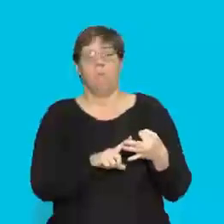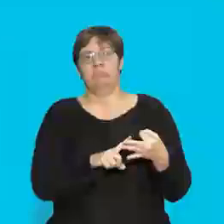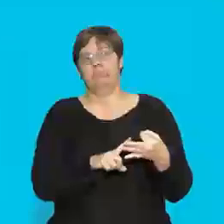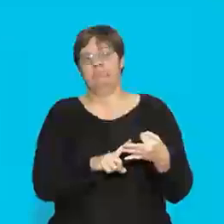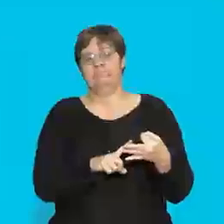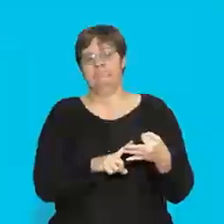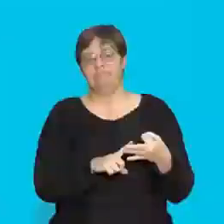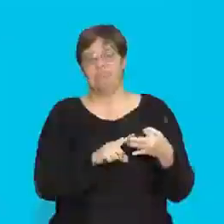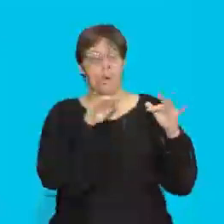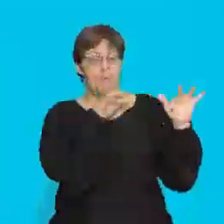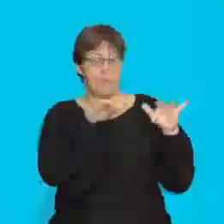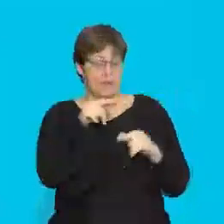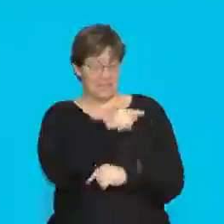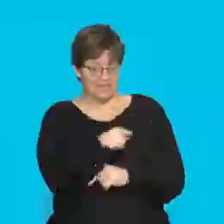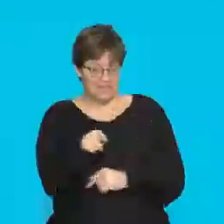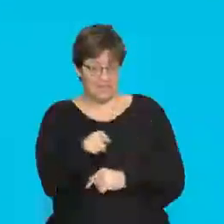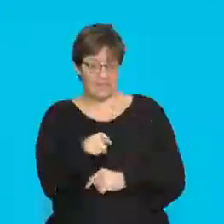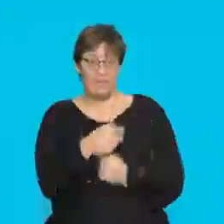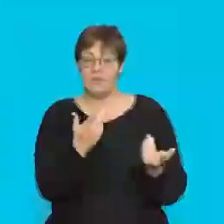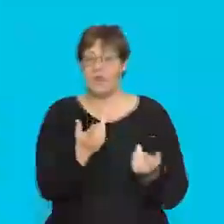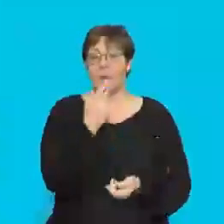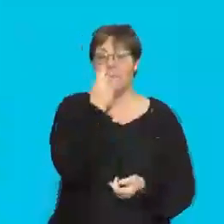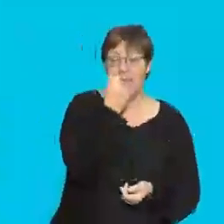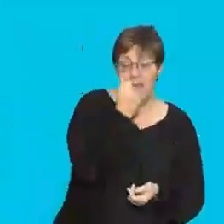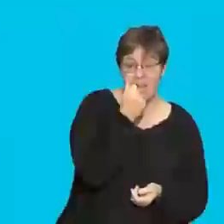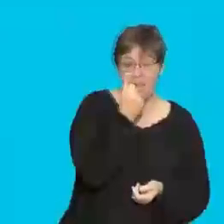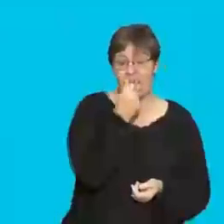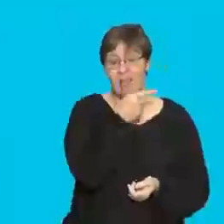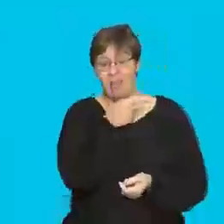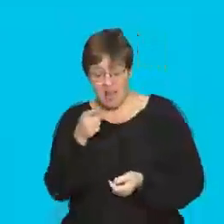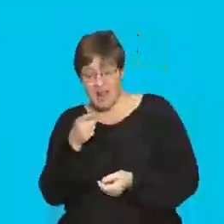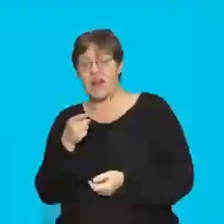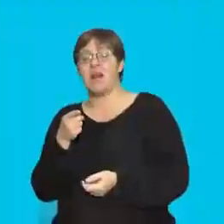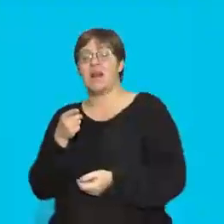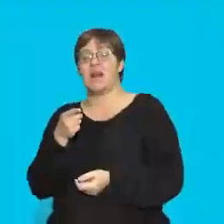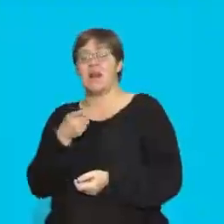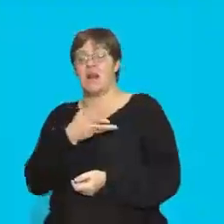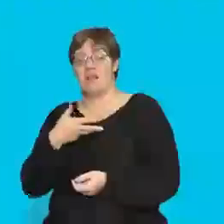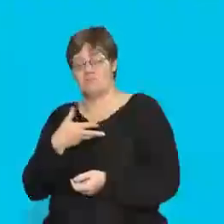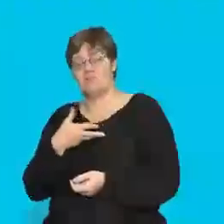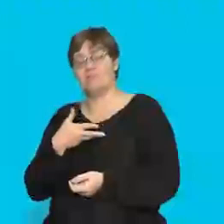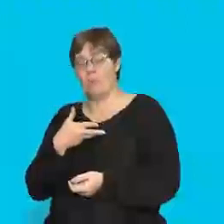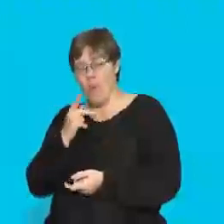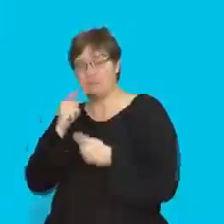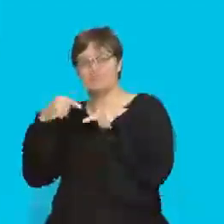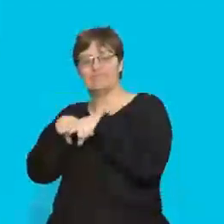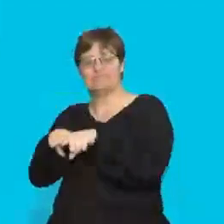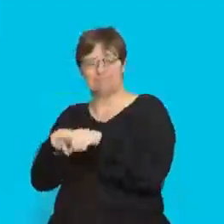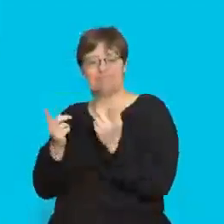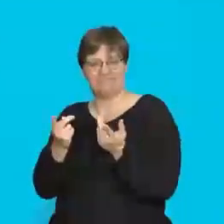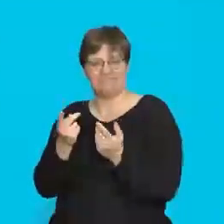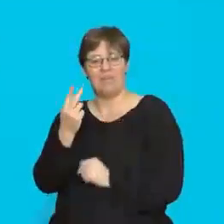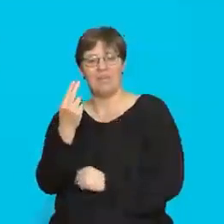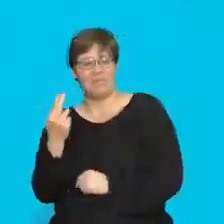food or water, or in the case of a population, they could be competing for